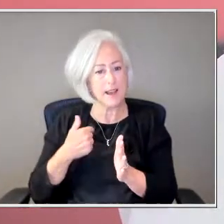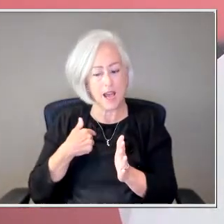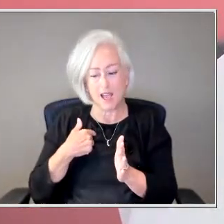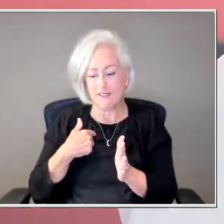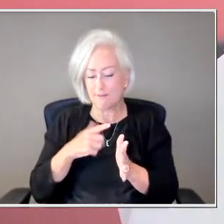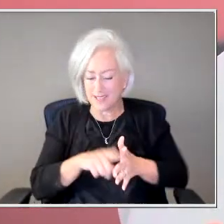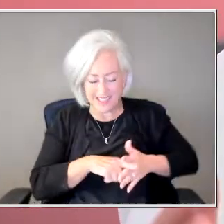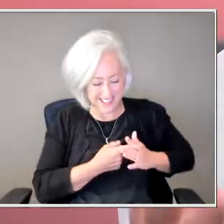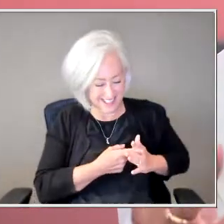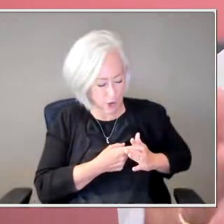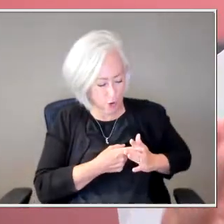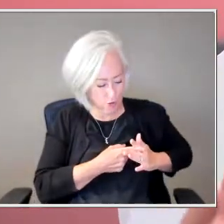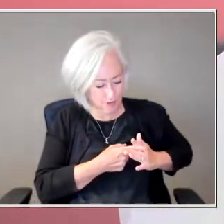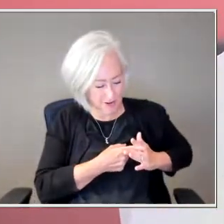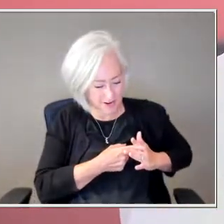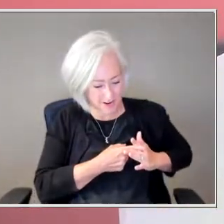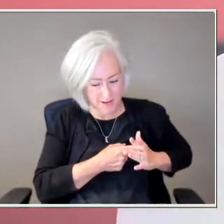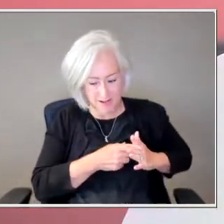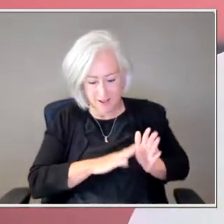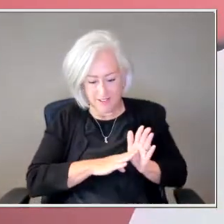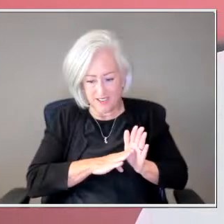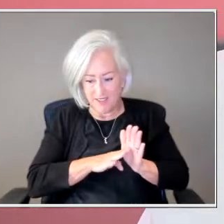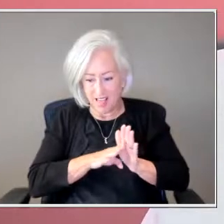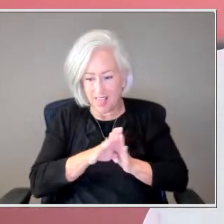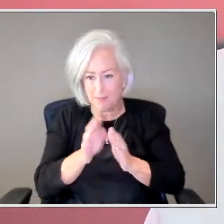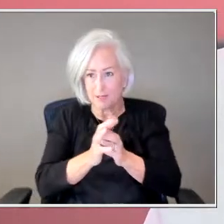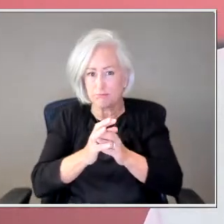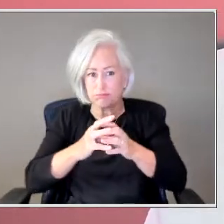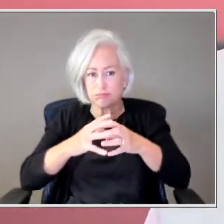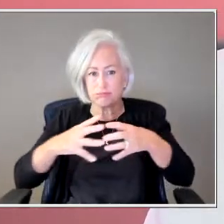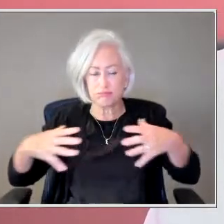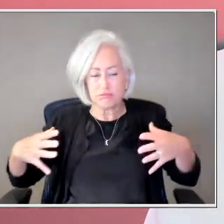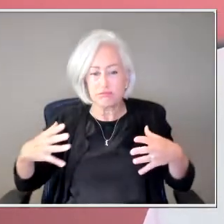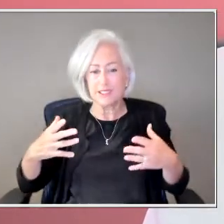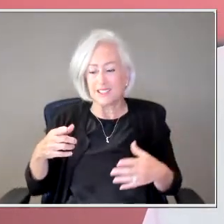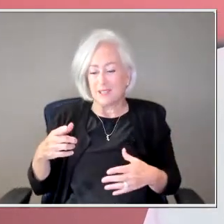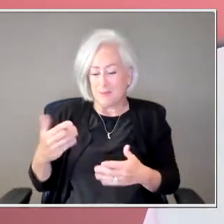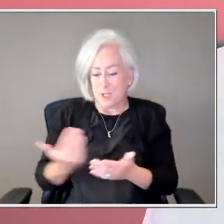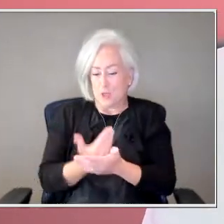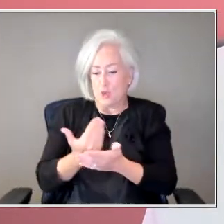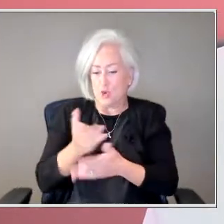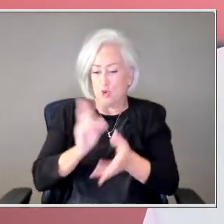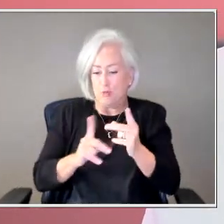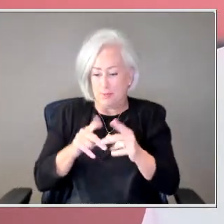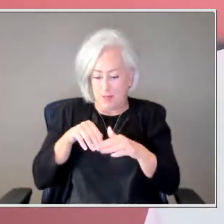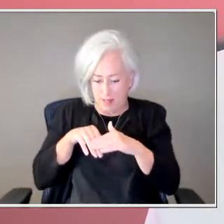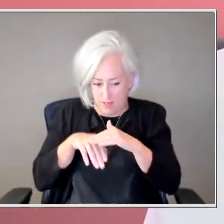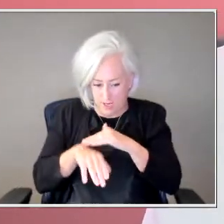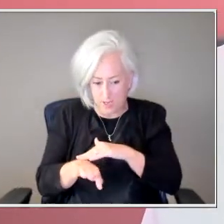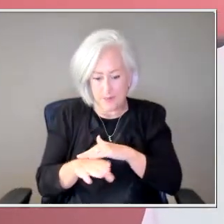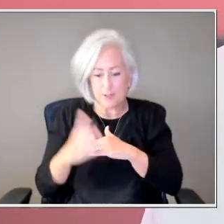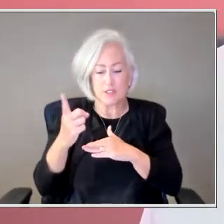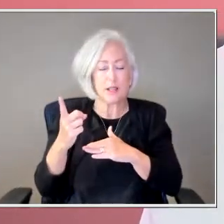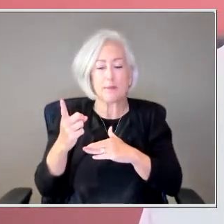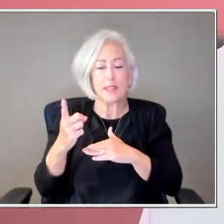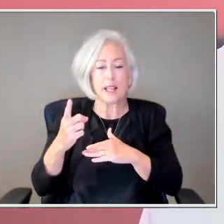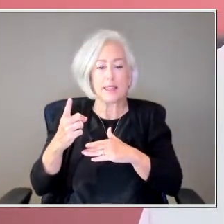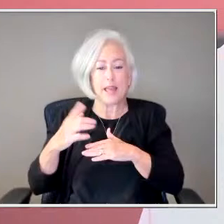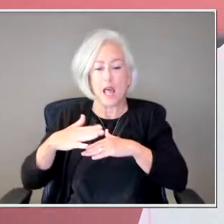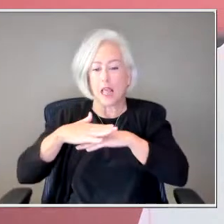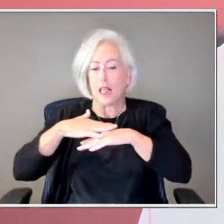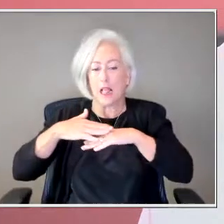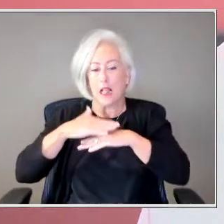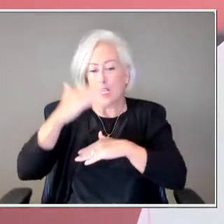say, I'm interested in this, they're in deep, cold water, and there are lots of different things. So I just need more people.